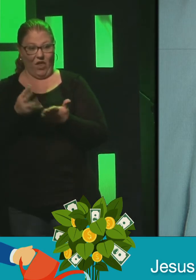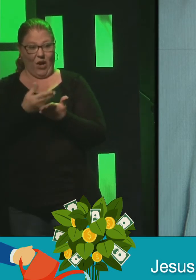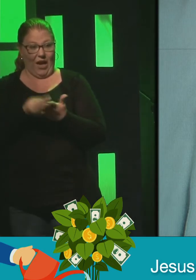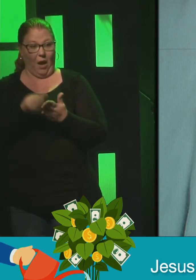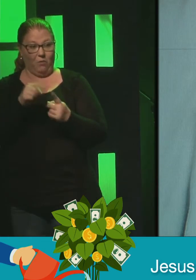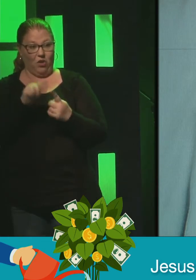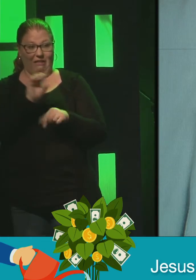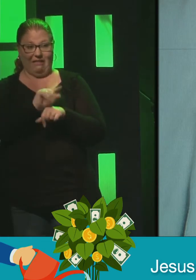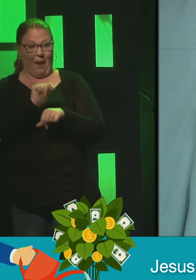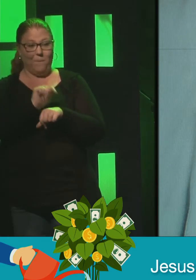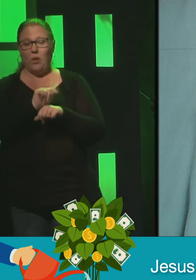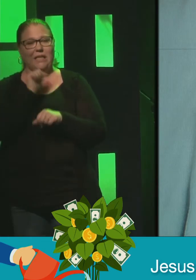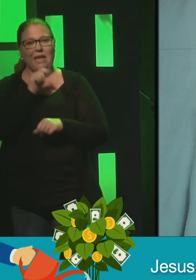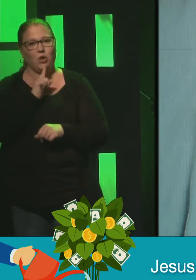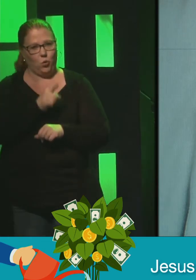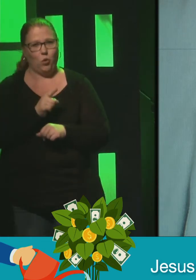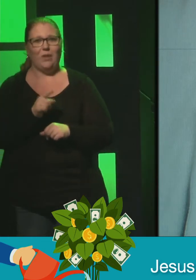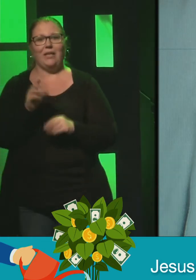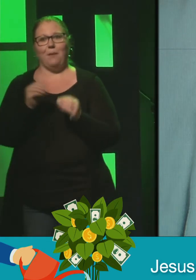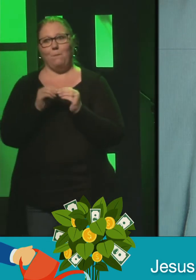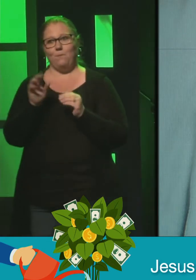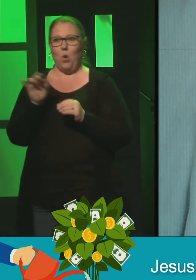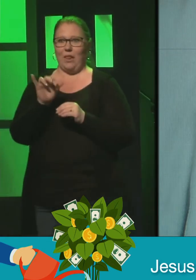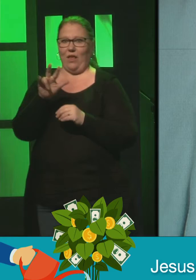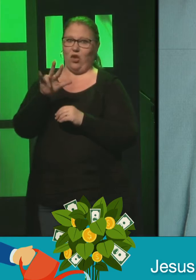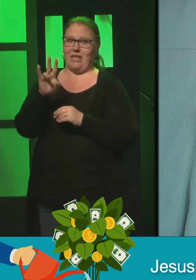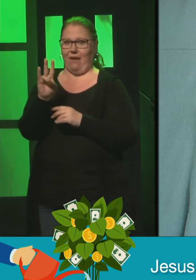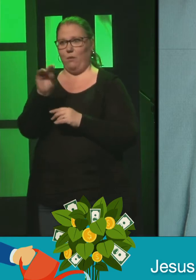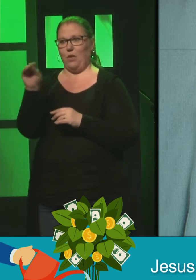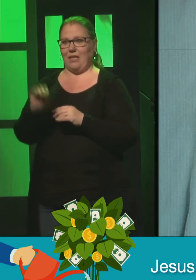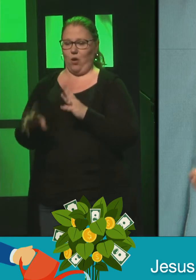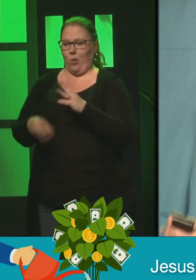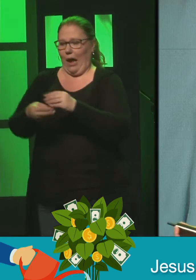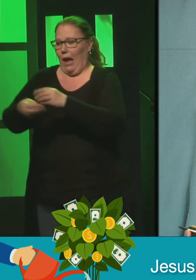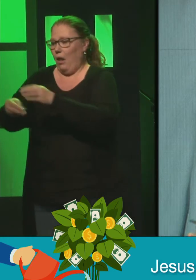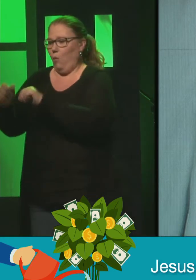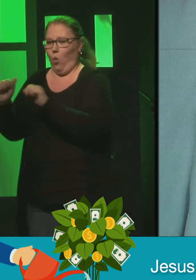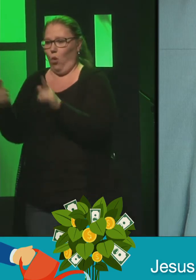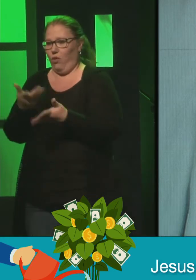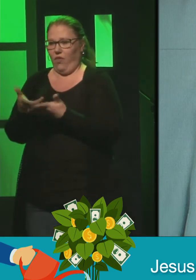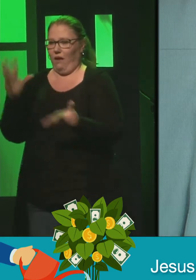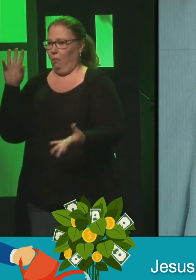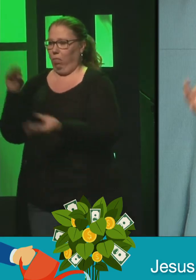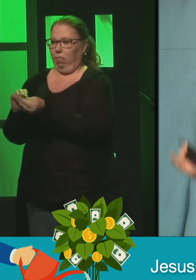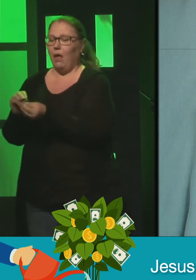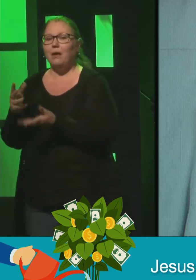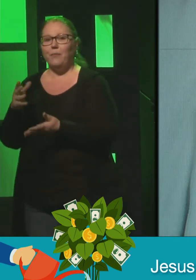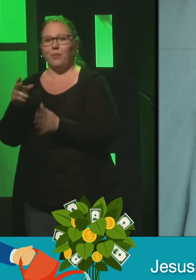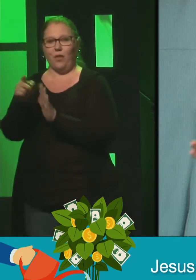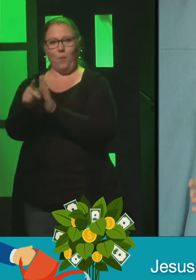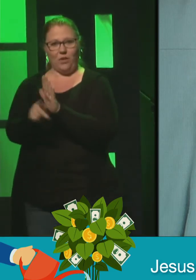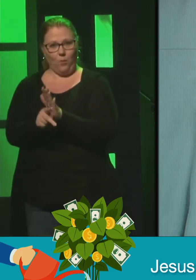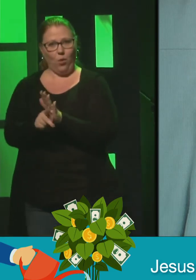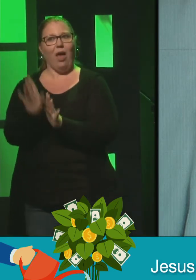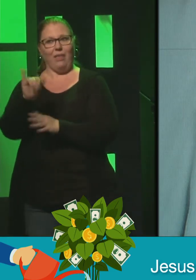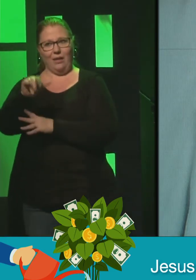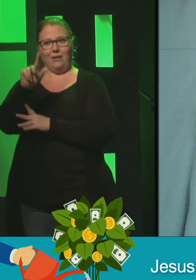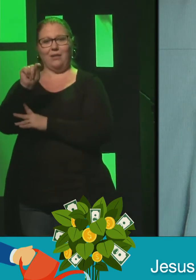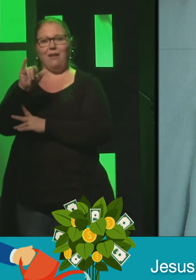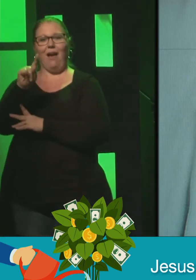because that's not true. It's more like 37% when you like add up all the things, right? But there was just this principle of the